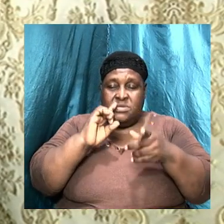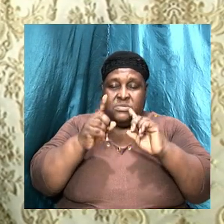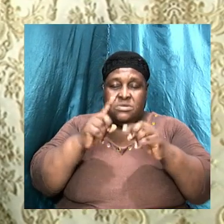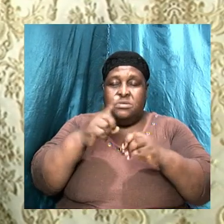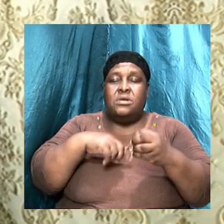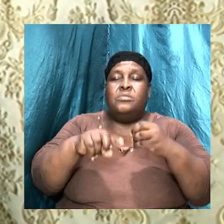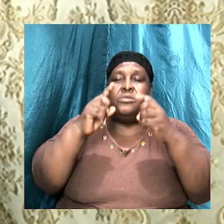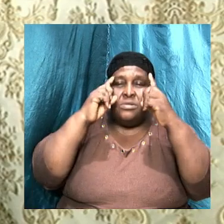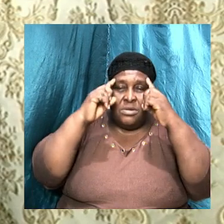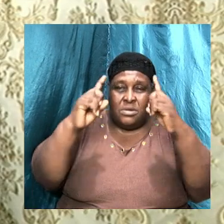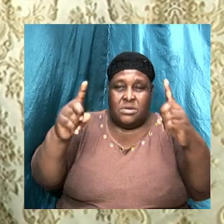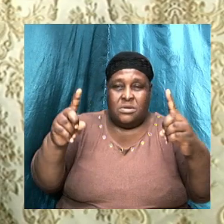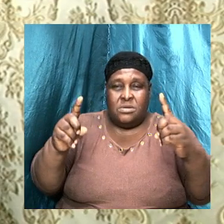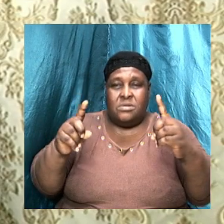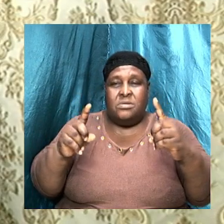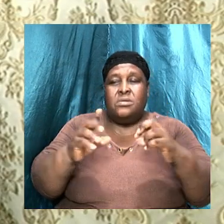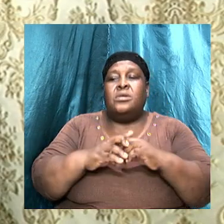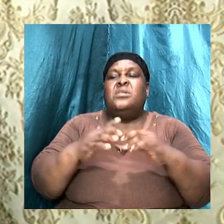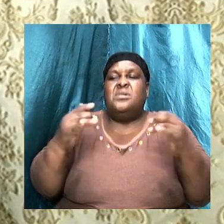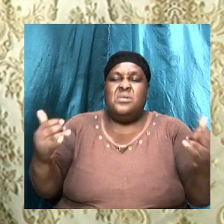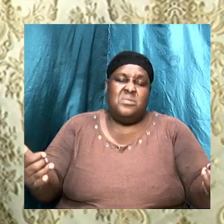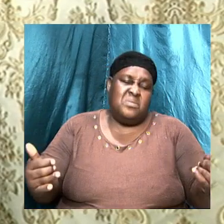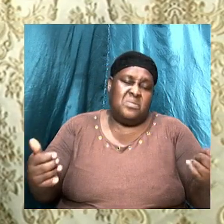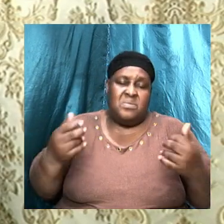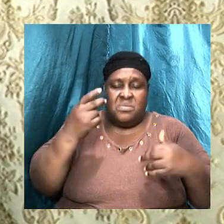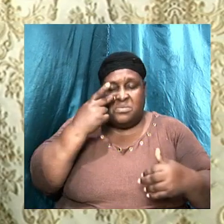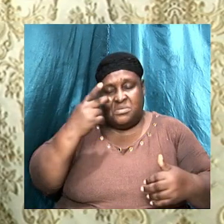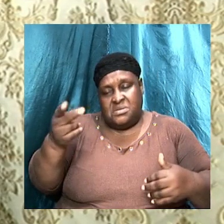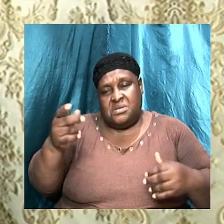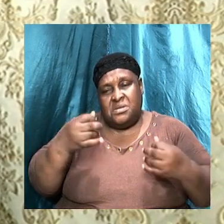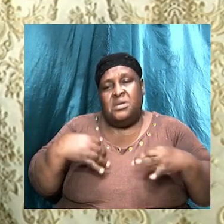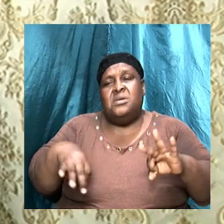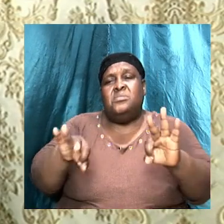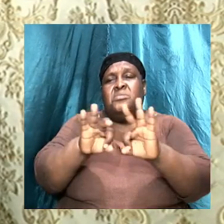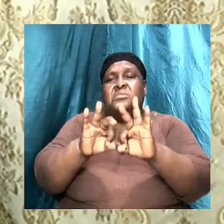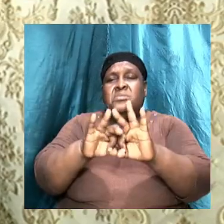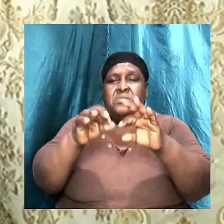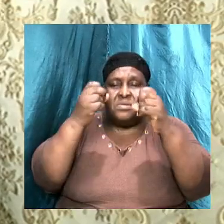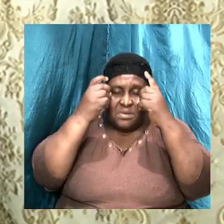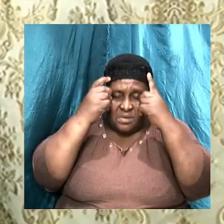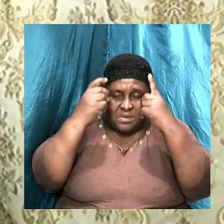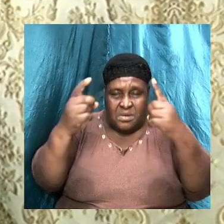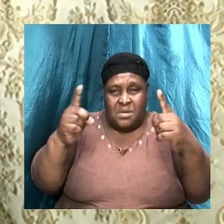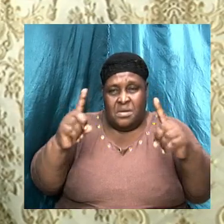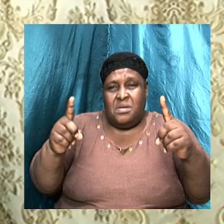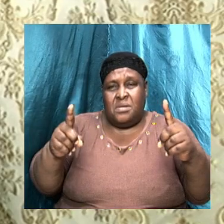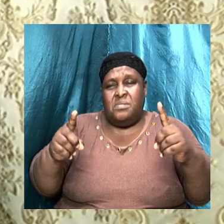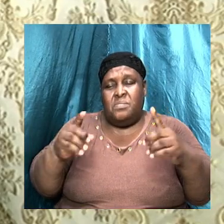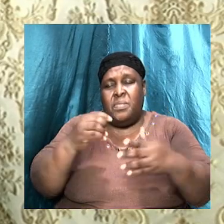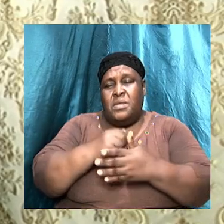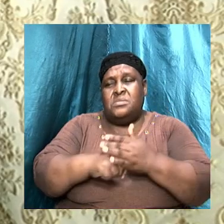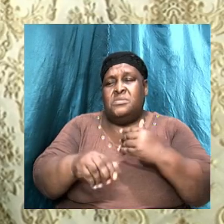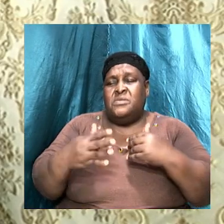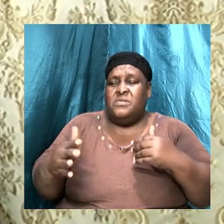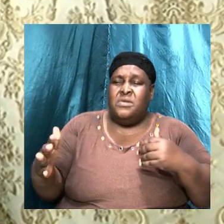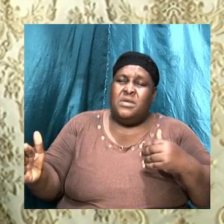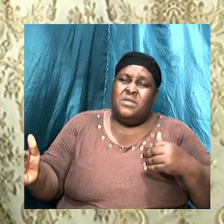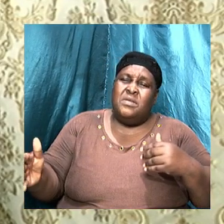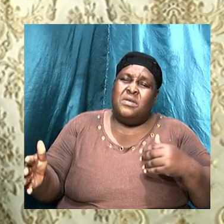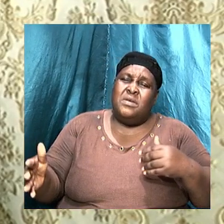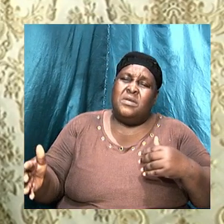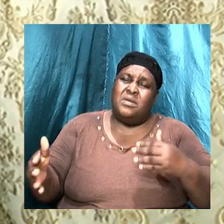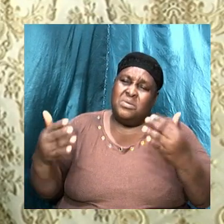and I believe that now we are seeing the importance of doctrine. We are seeing, you know, some of the things that are